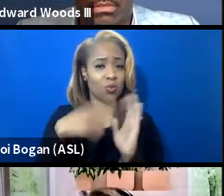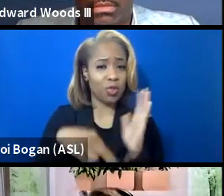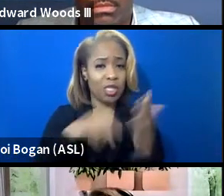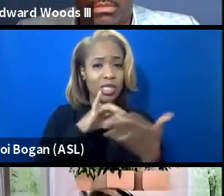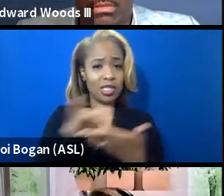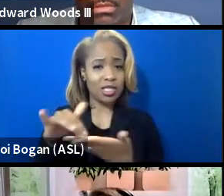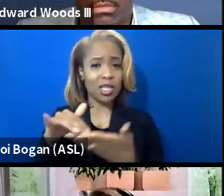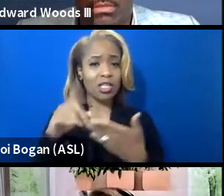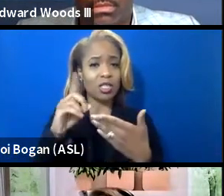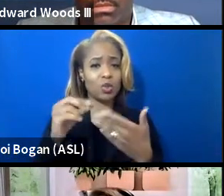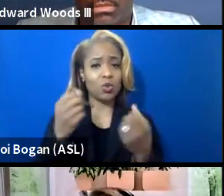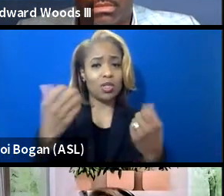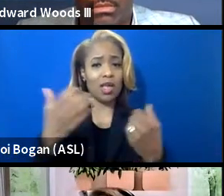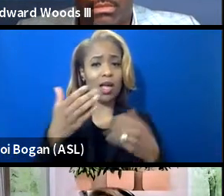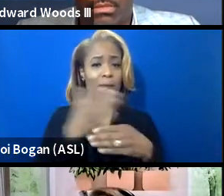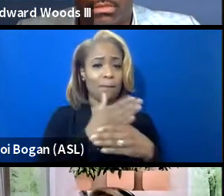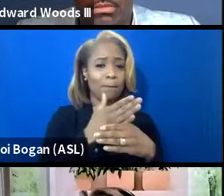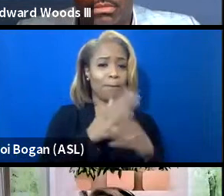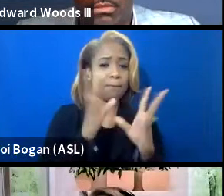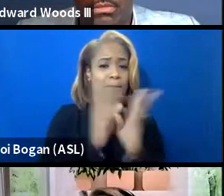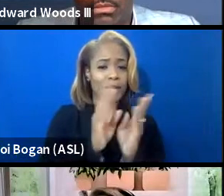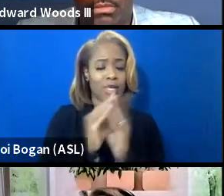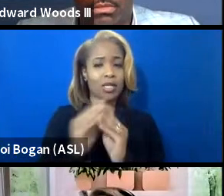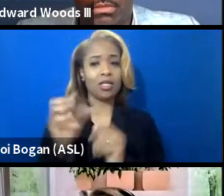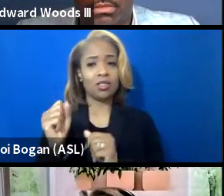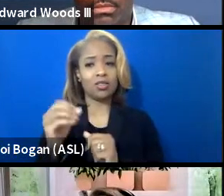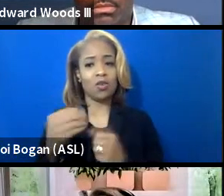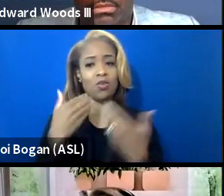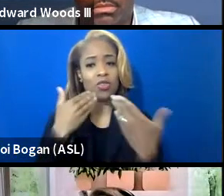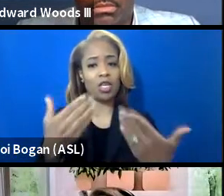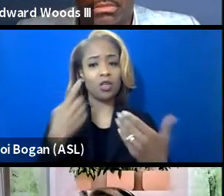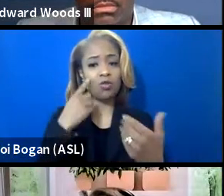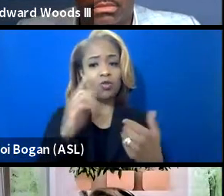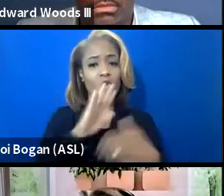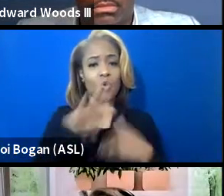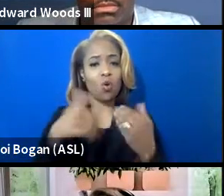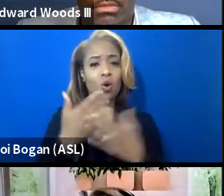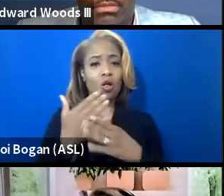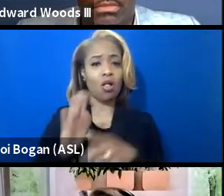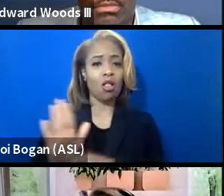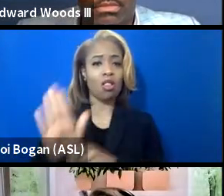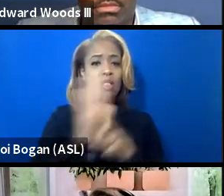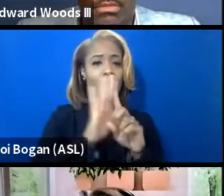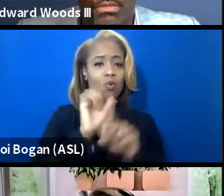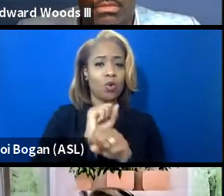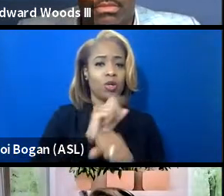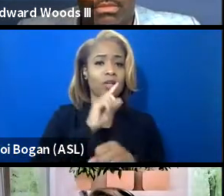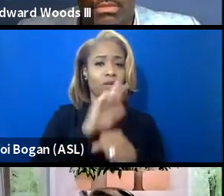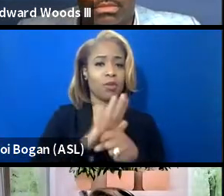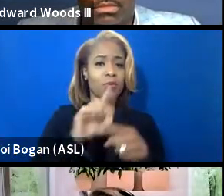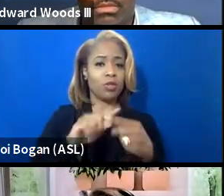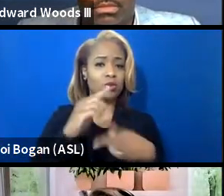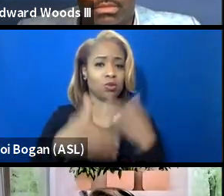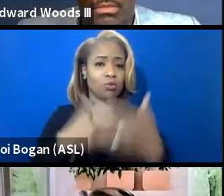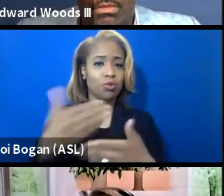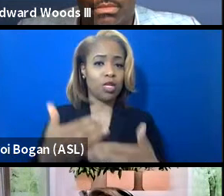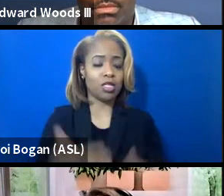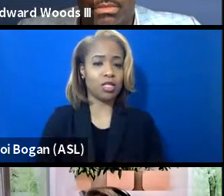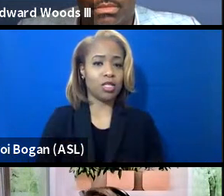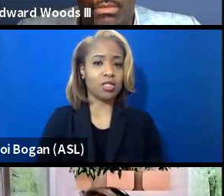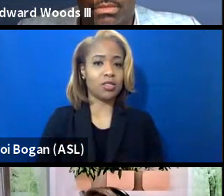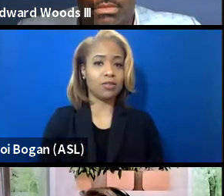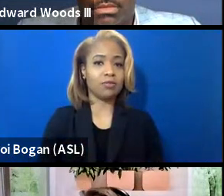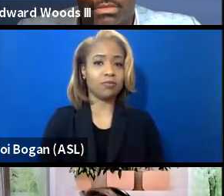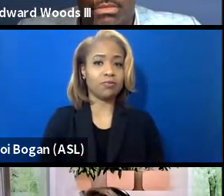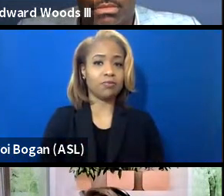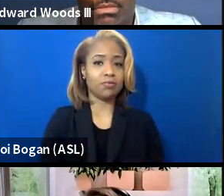studying, you're reviewing things prior to meetings. So thank you for all your work and your commitment to the process.